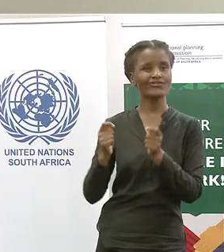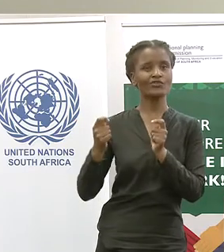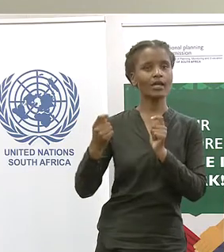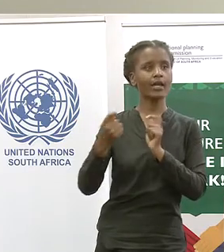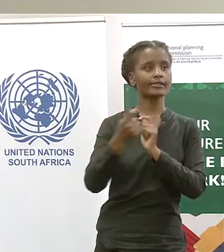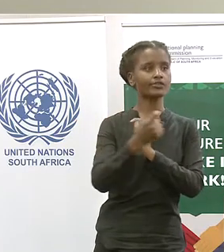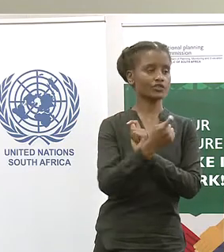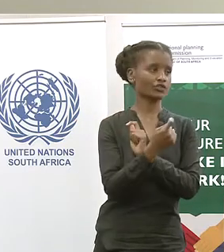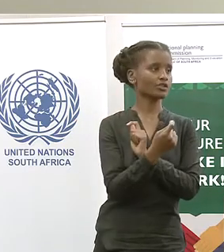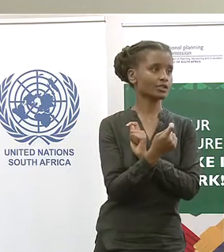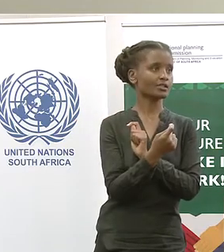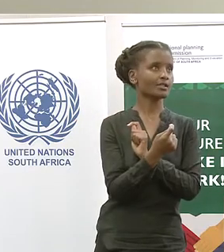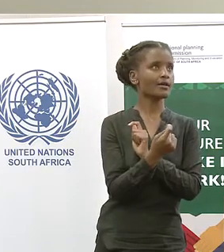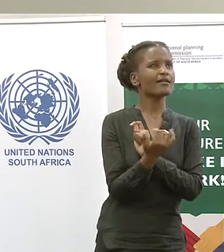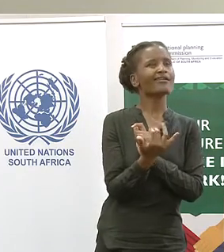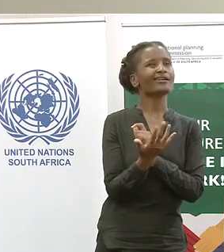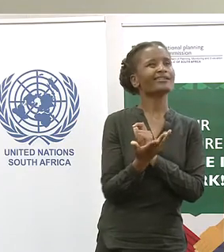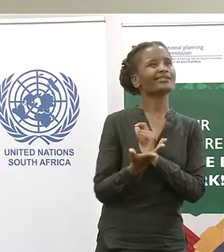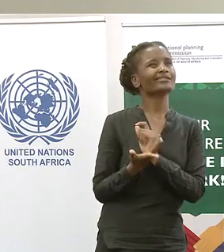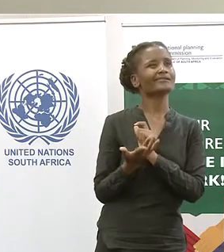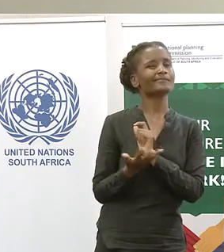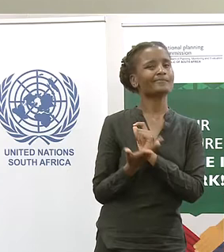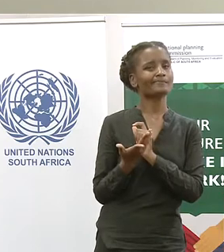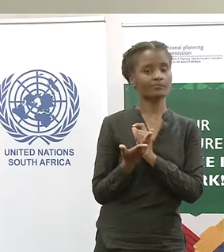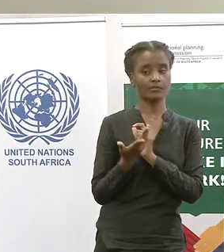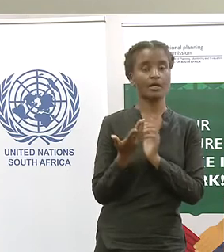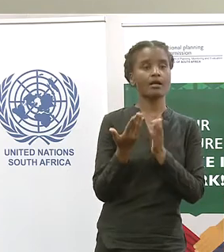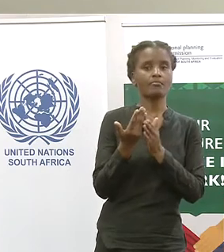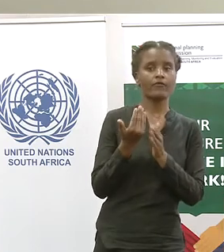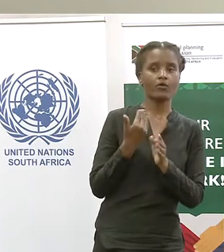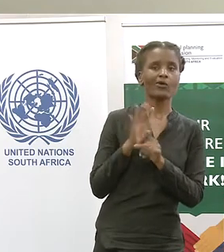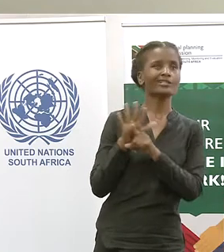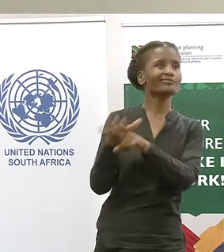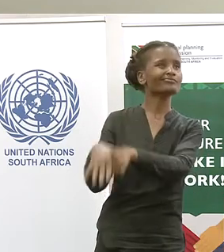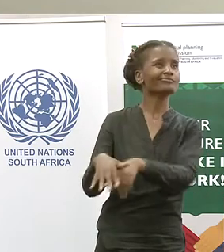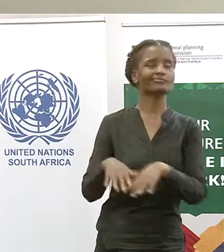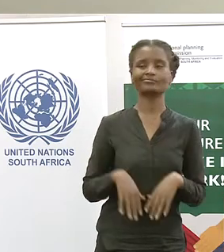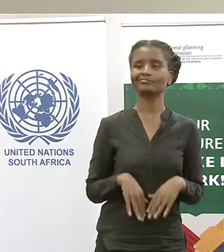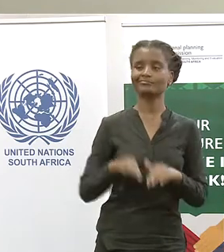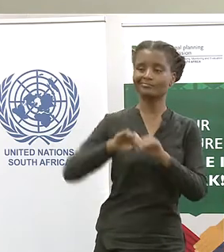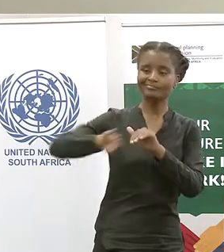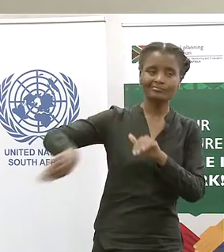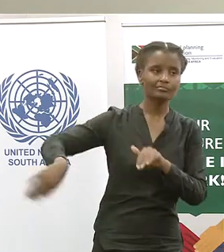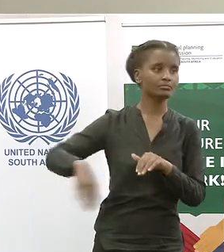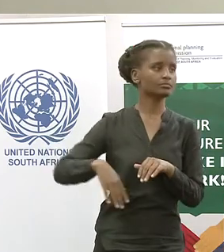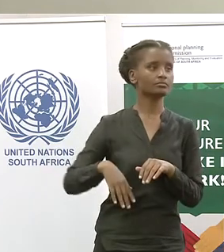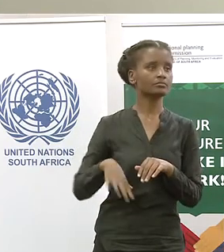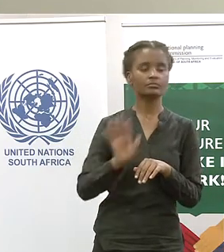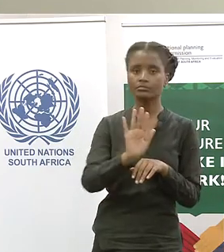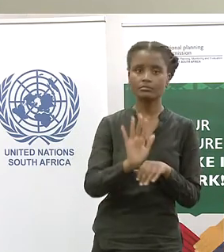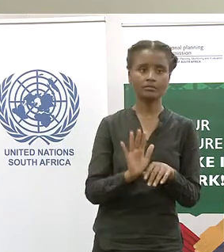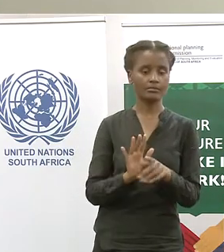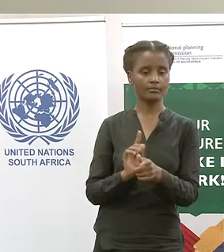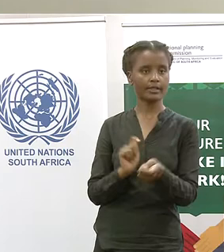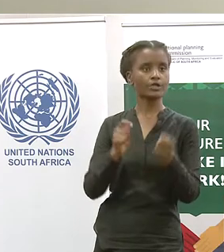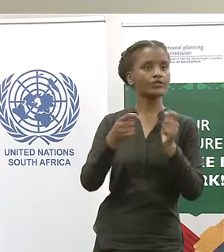and very sort of discriminatory and isolationist approach of treating